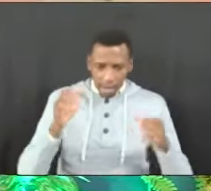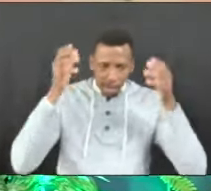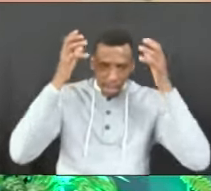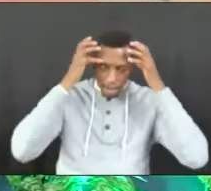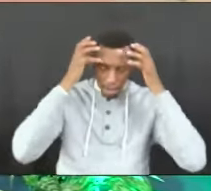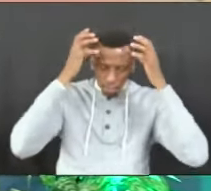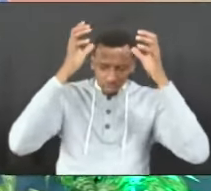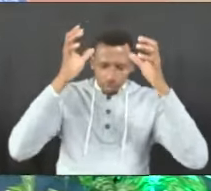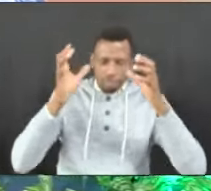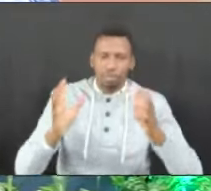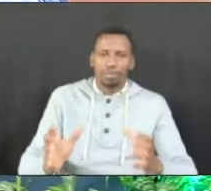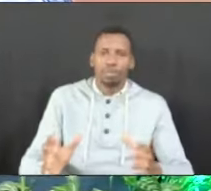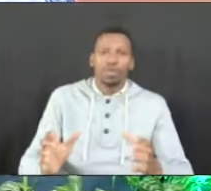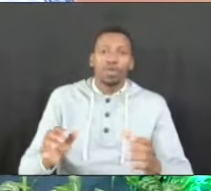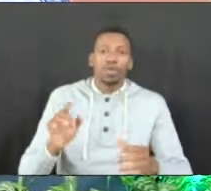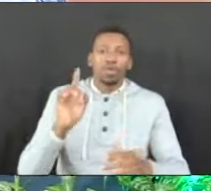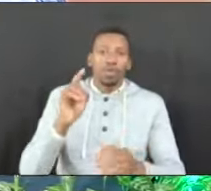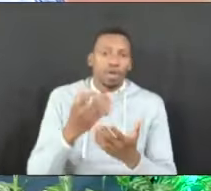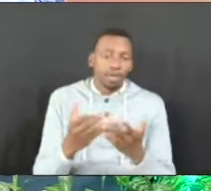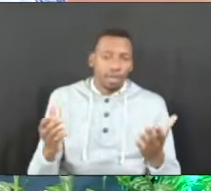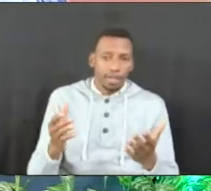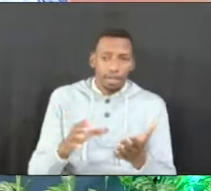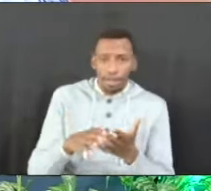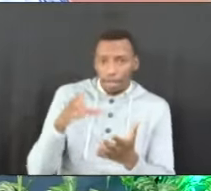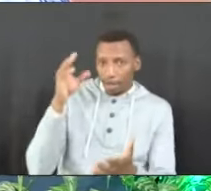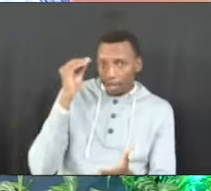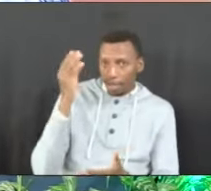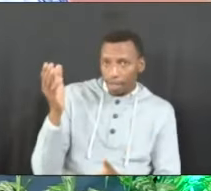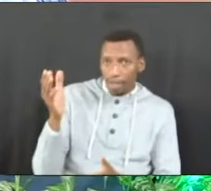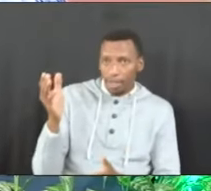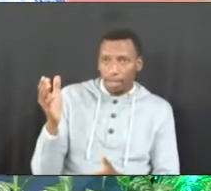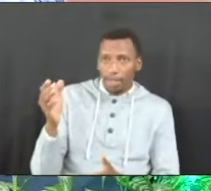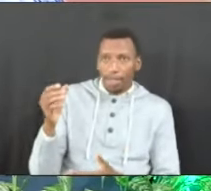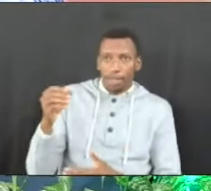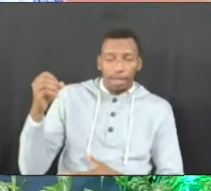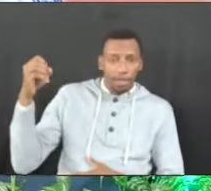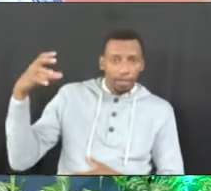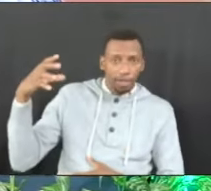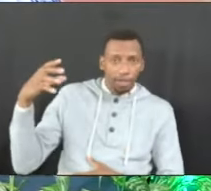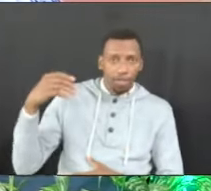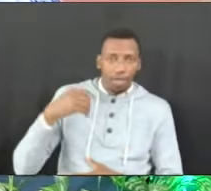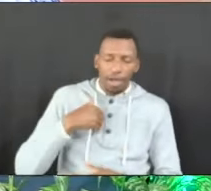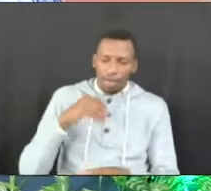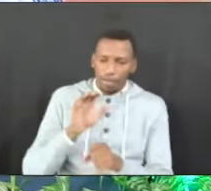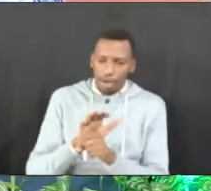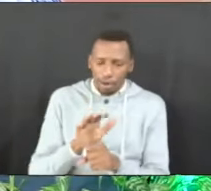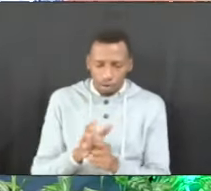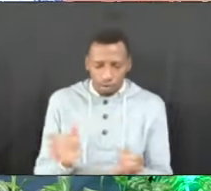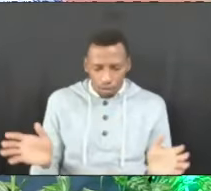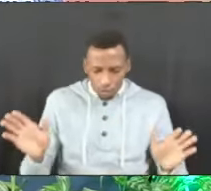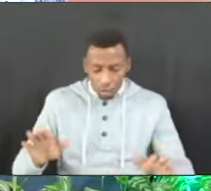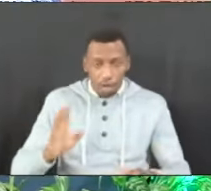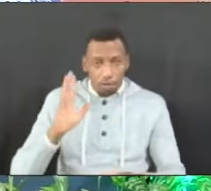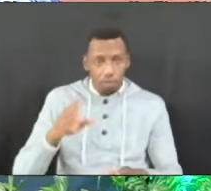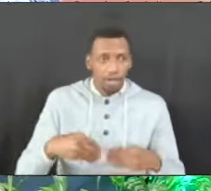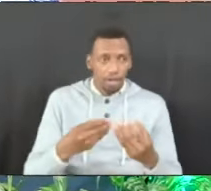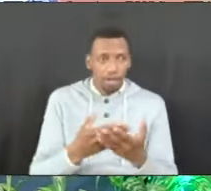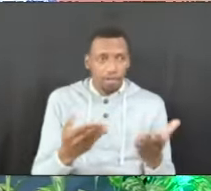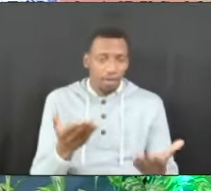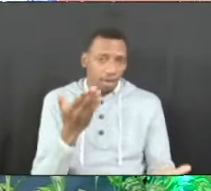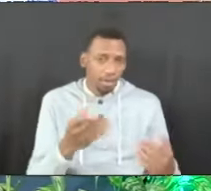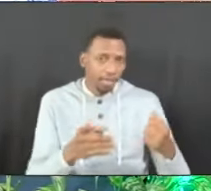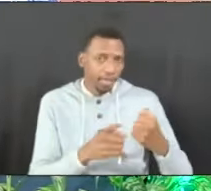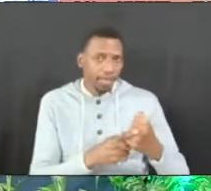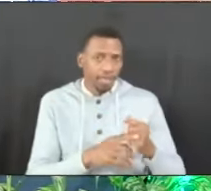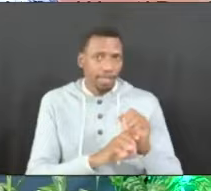in the book of Revelation, there's a lot of falling down. Hello? I will give you about 6 examples of